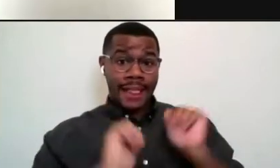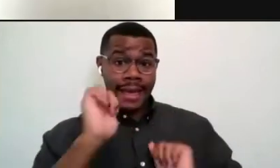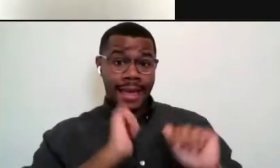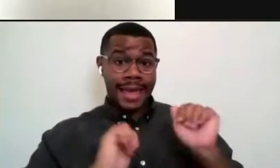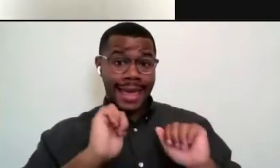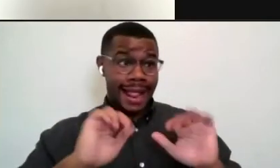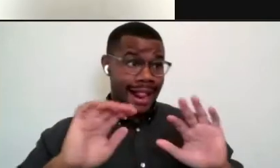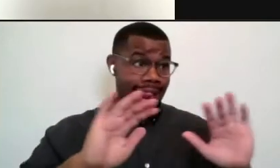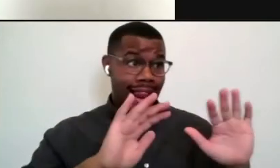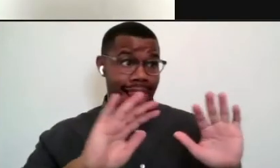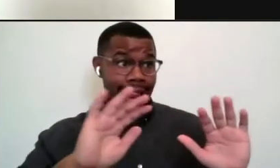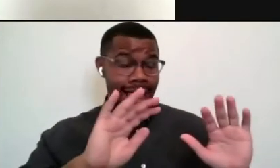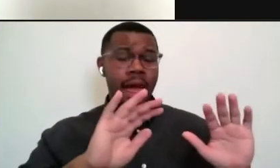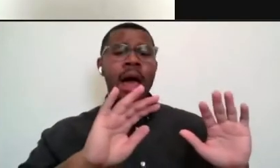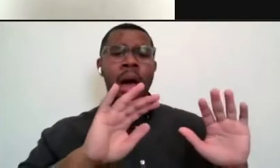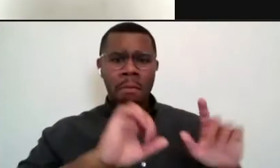norm.